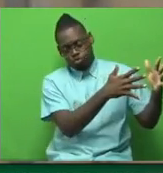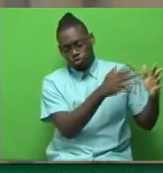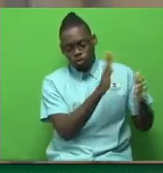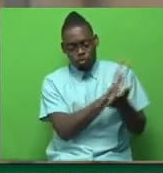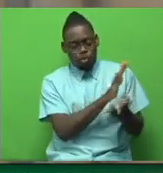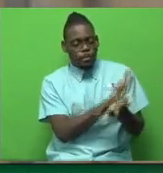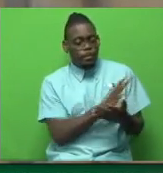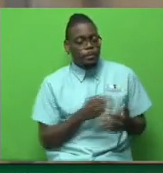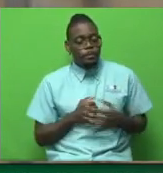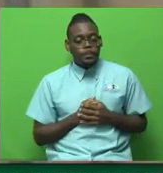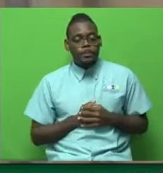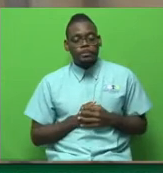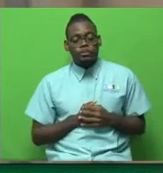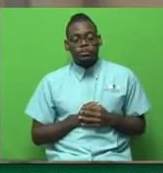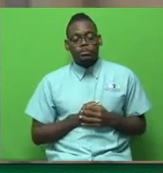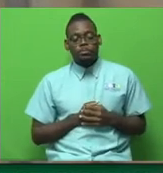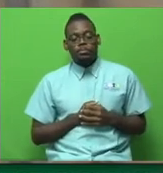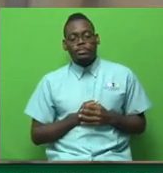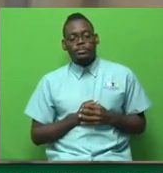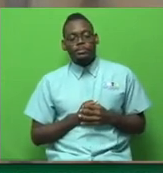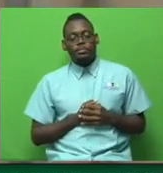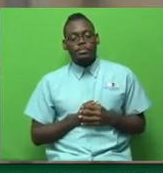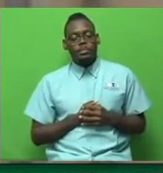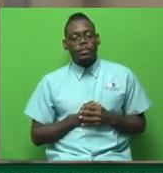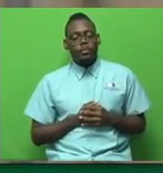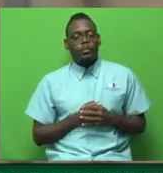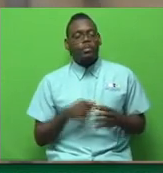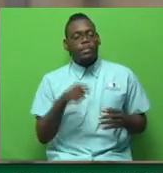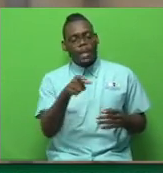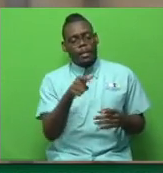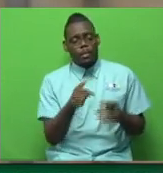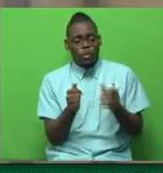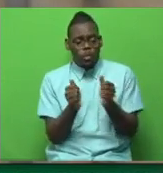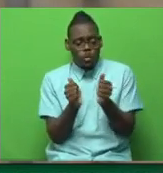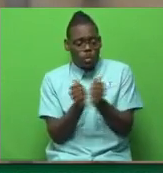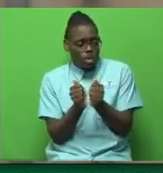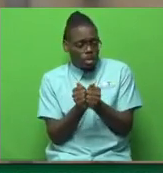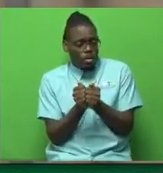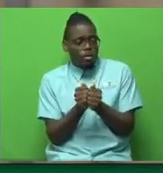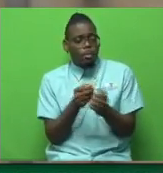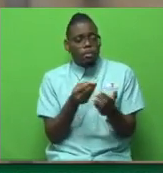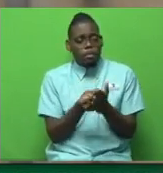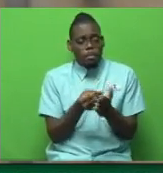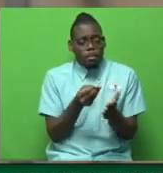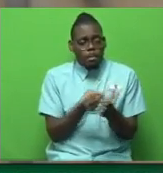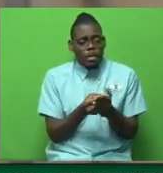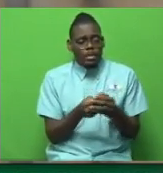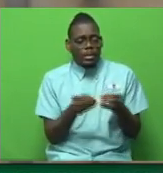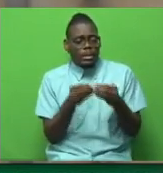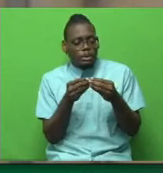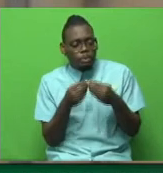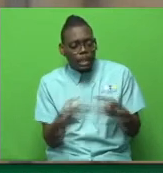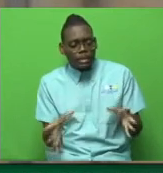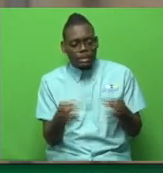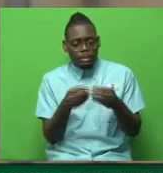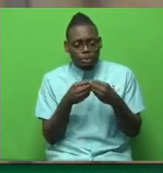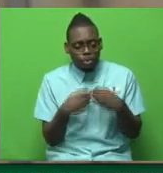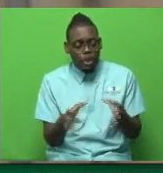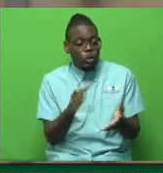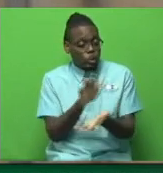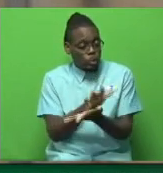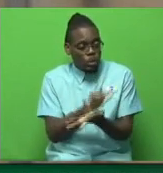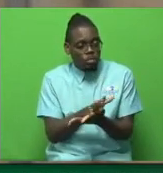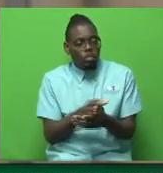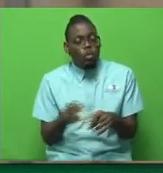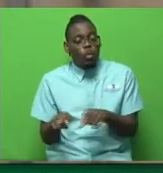that's in collaboration with the capital expenditure that will be put into the existing operating schools as well as the